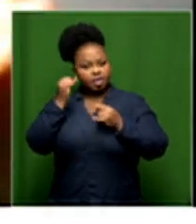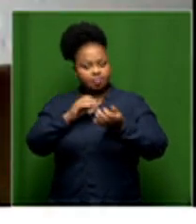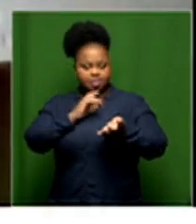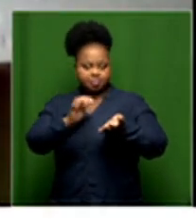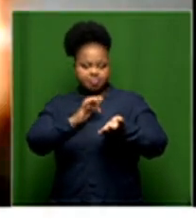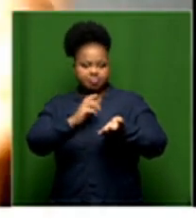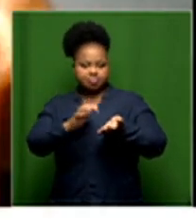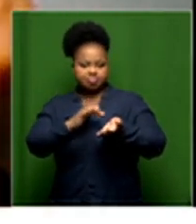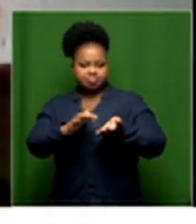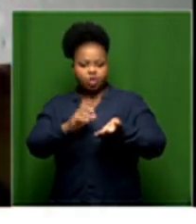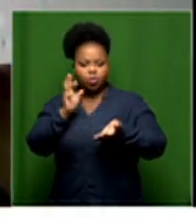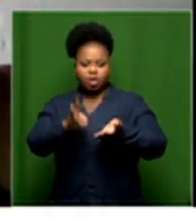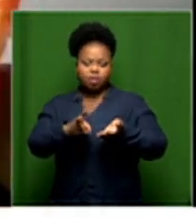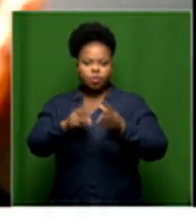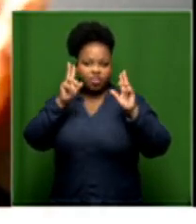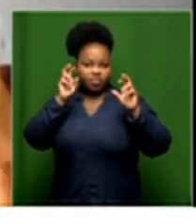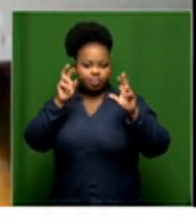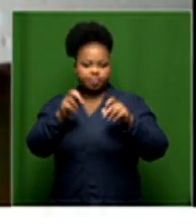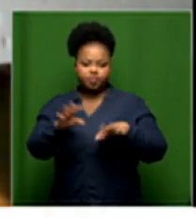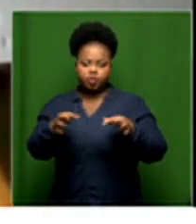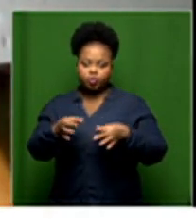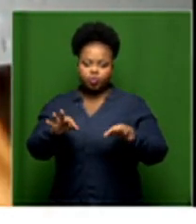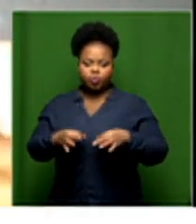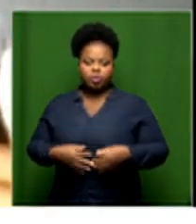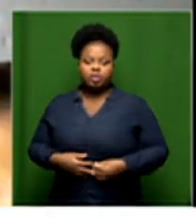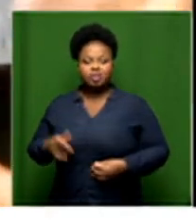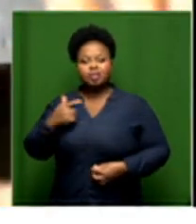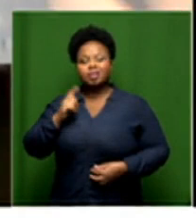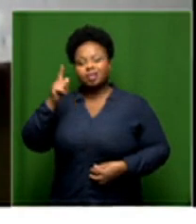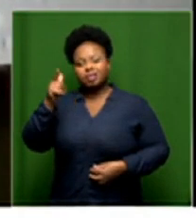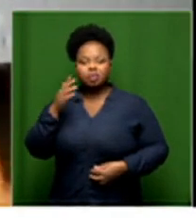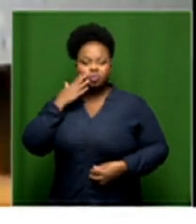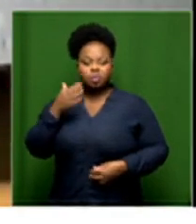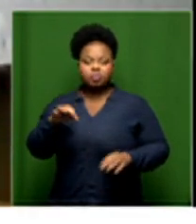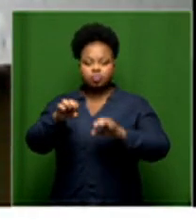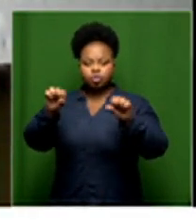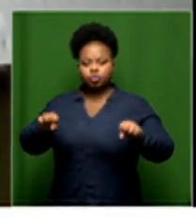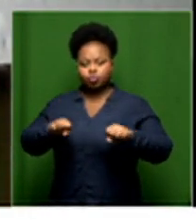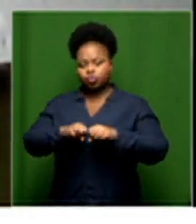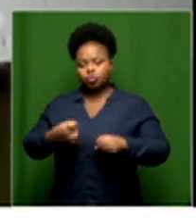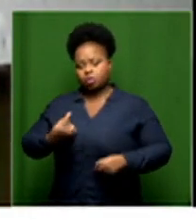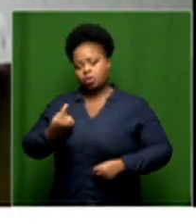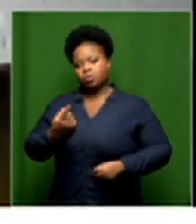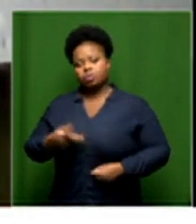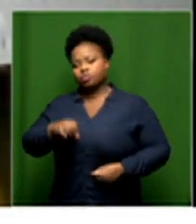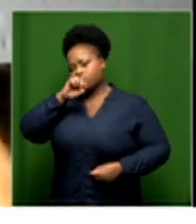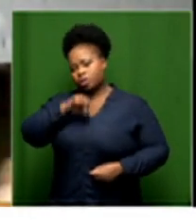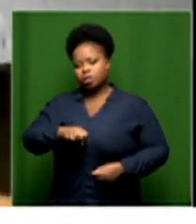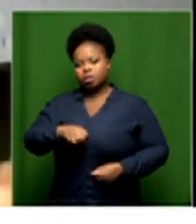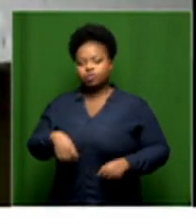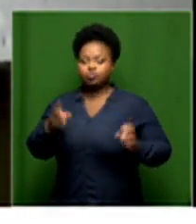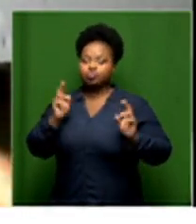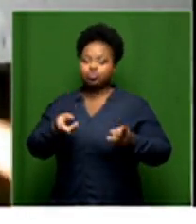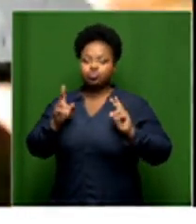the title, or maybe this is the theme of the song. And then later on, when I'm on studio, like I love flowing